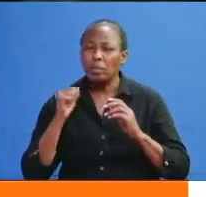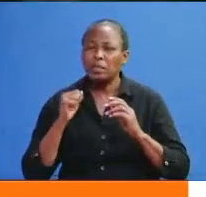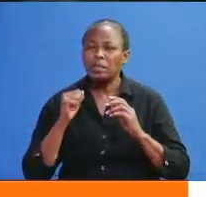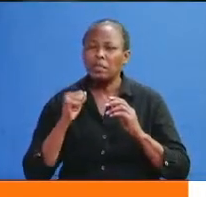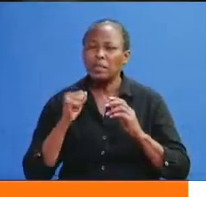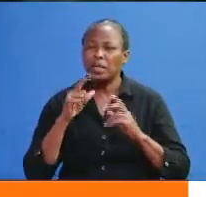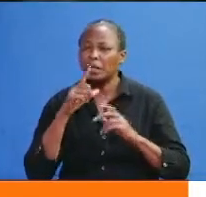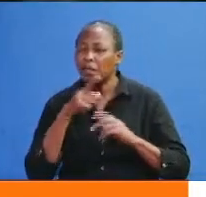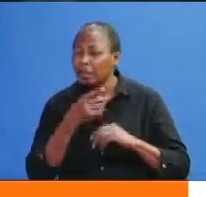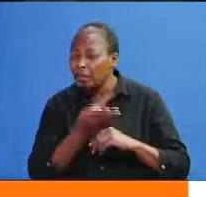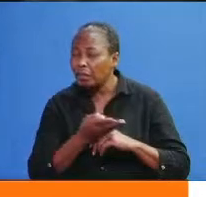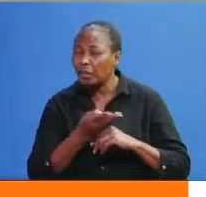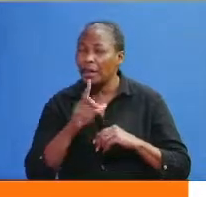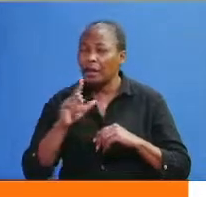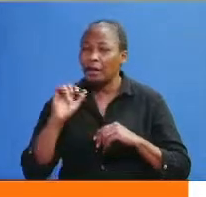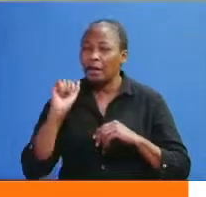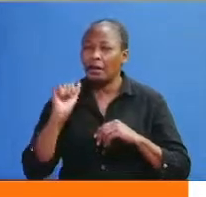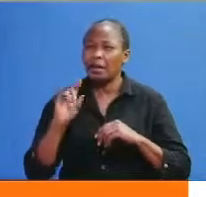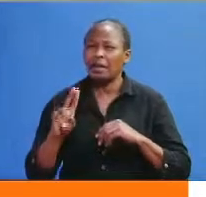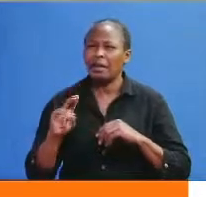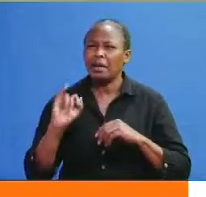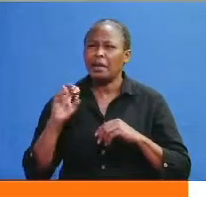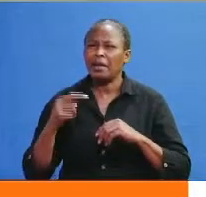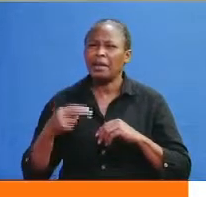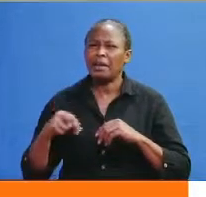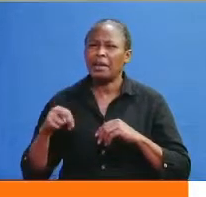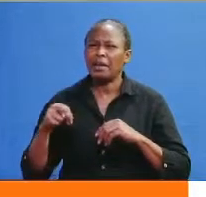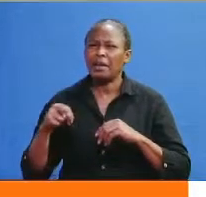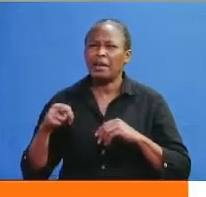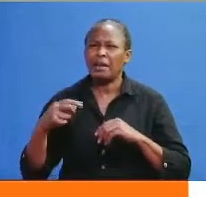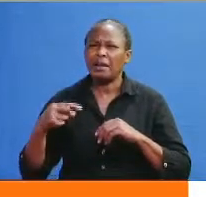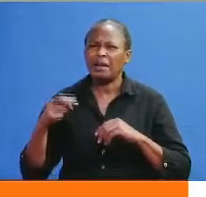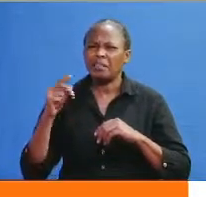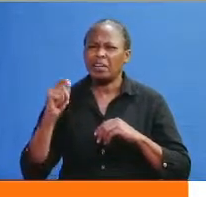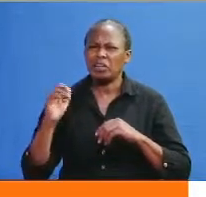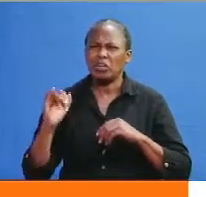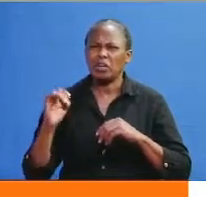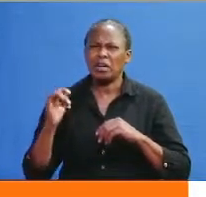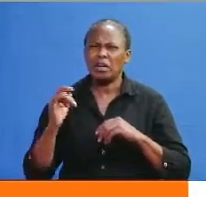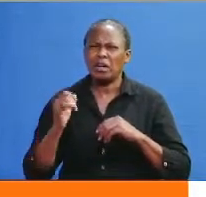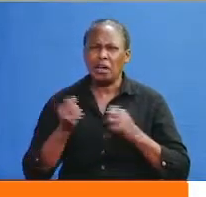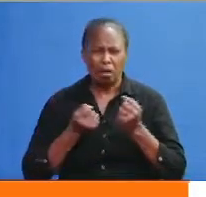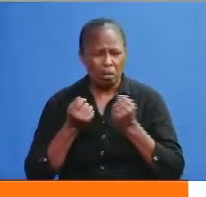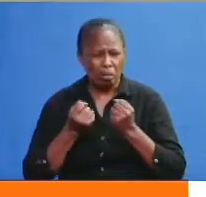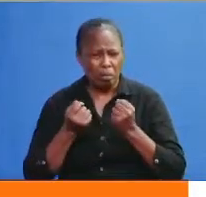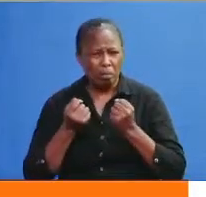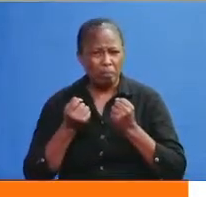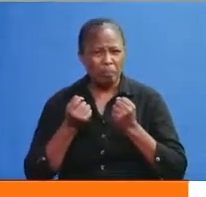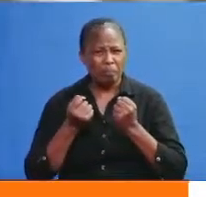Lavington. At 6:49 p.m., the black Range Rover he was driving, registration number